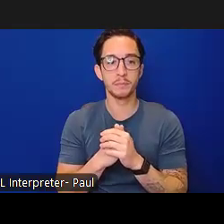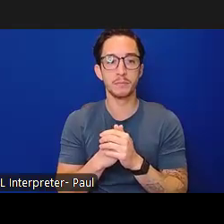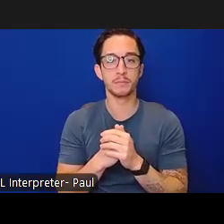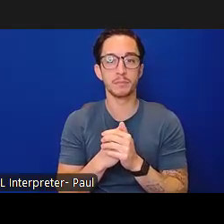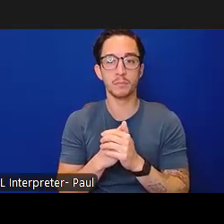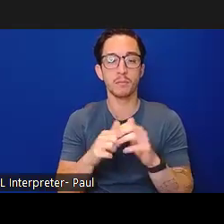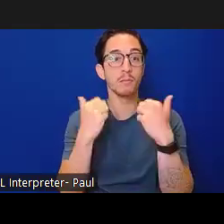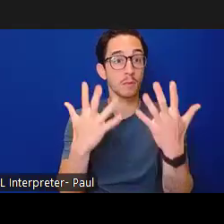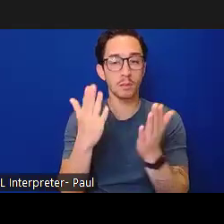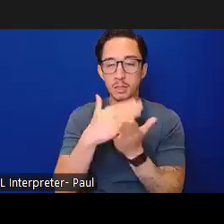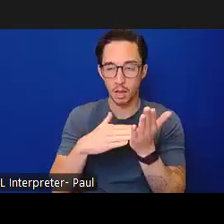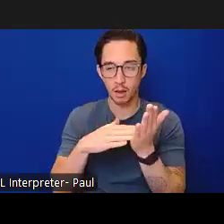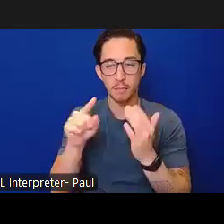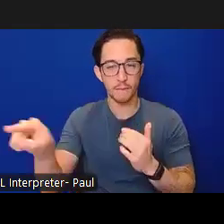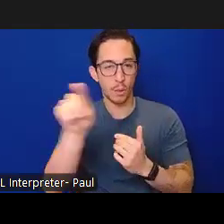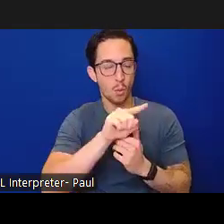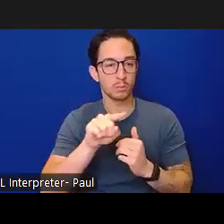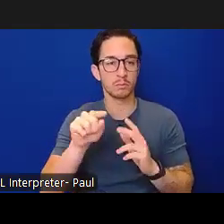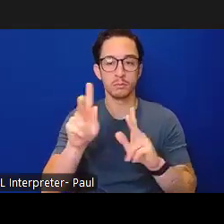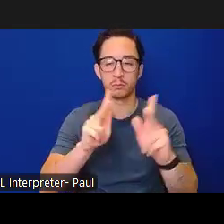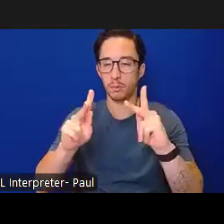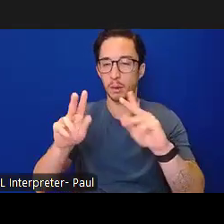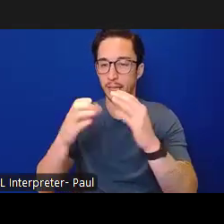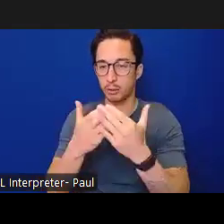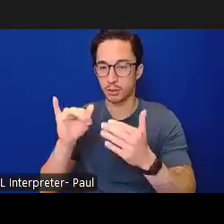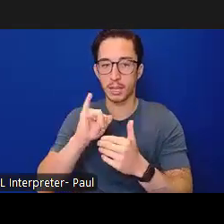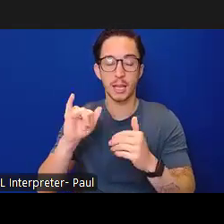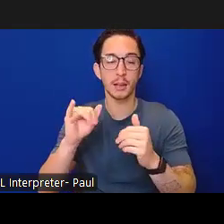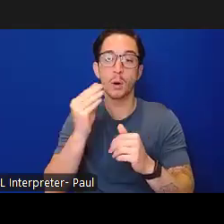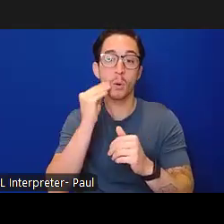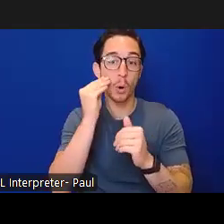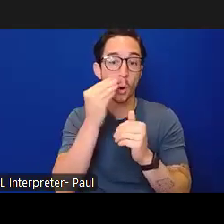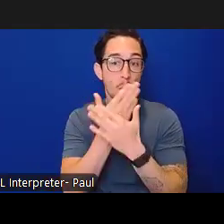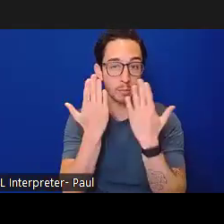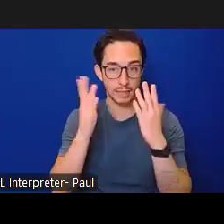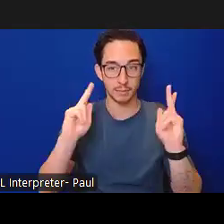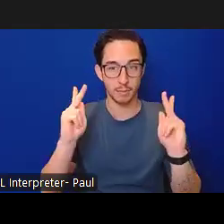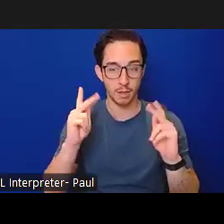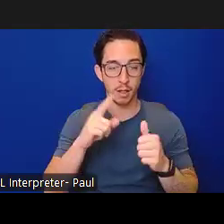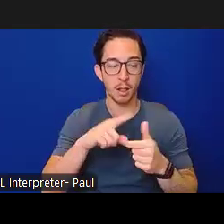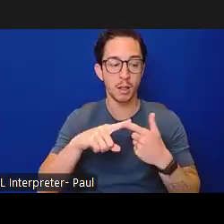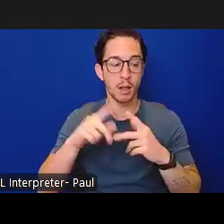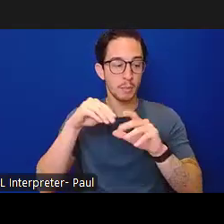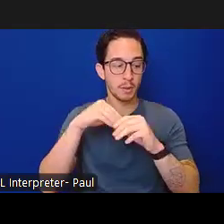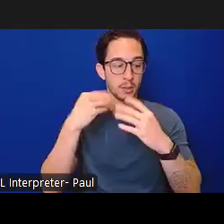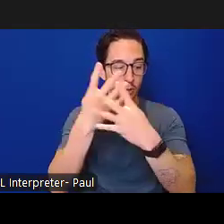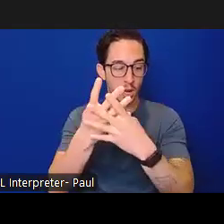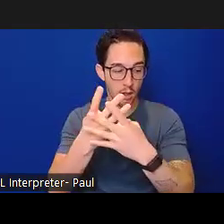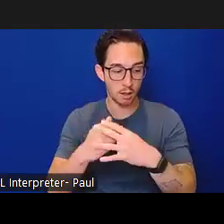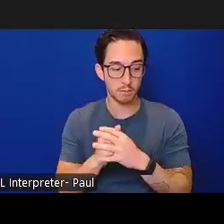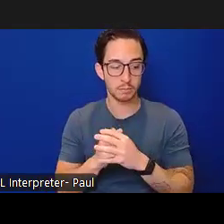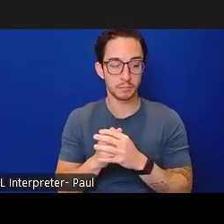And some of those populations are like homeless people or the incarcerated.